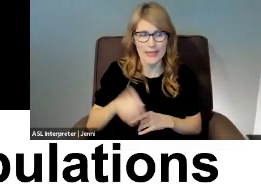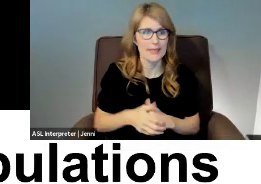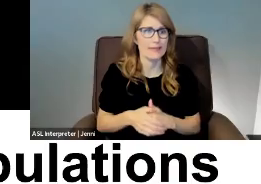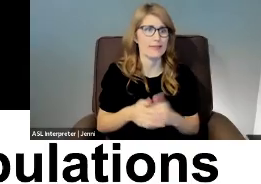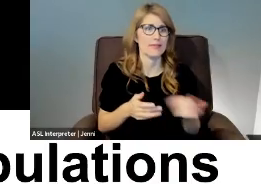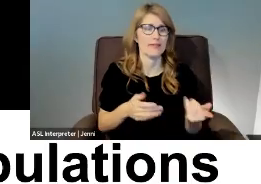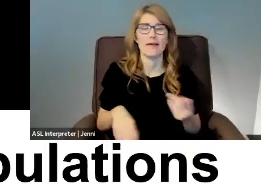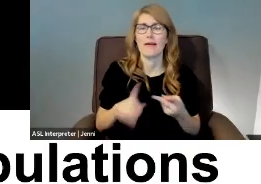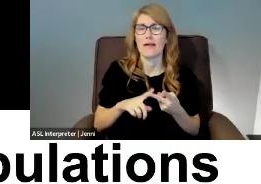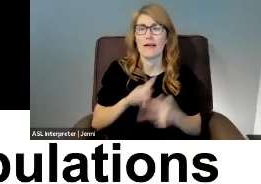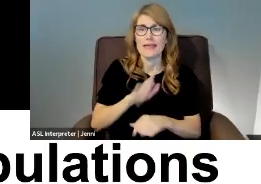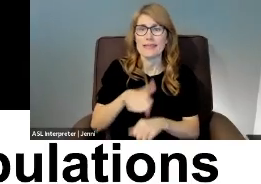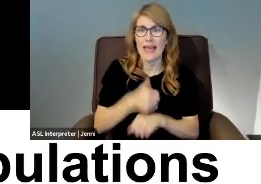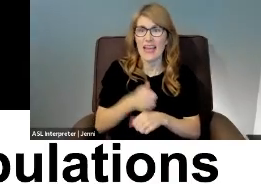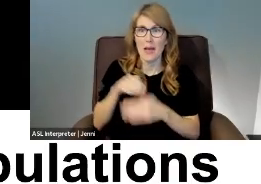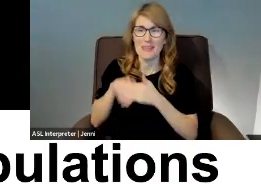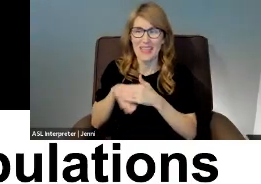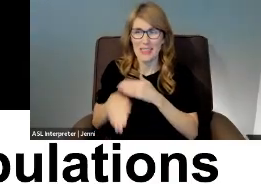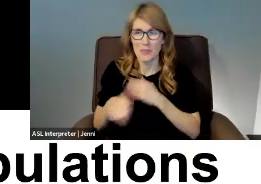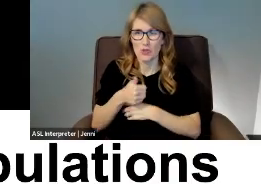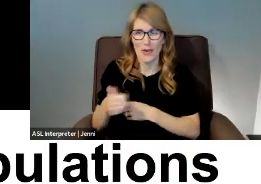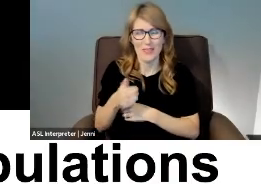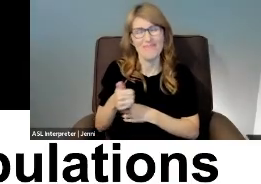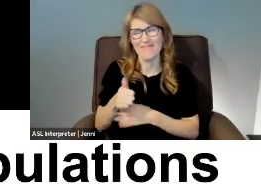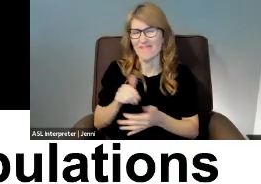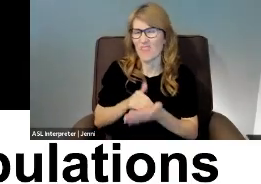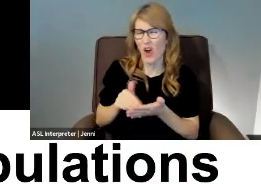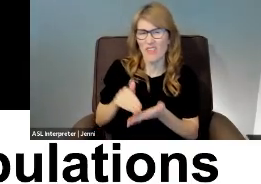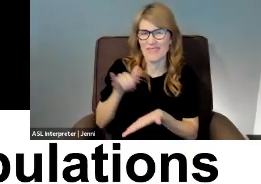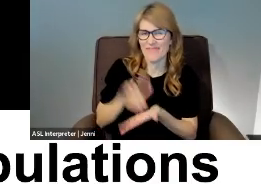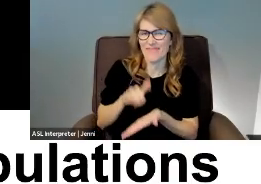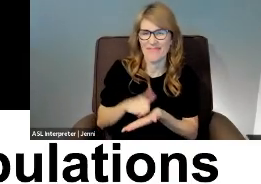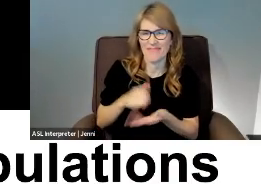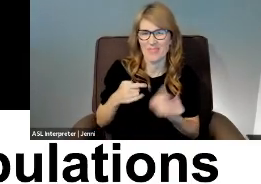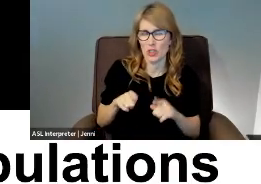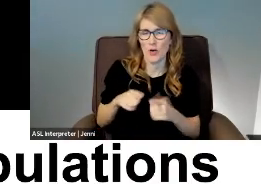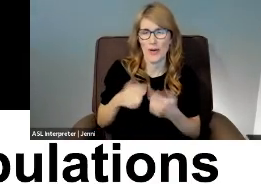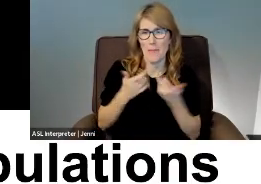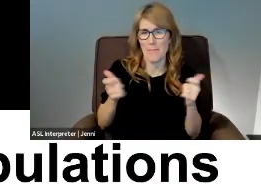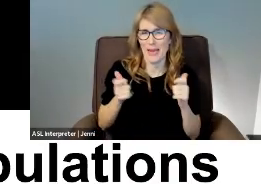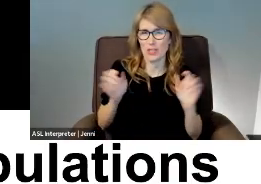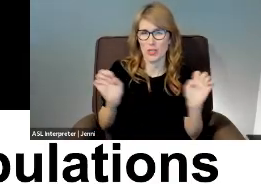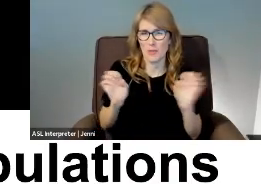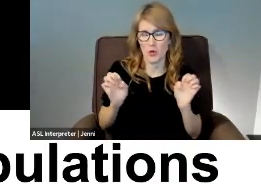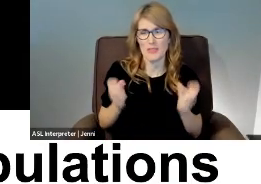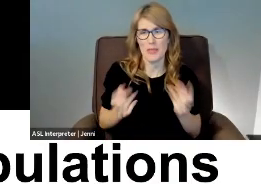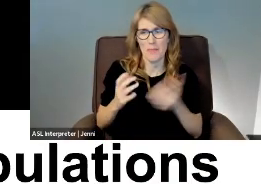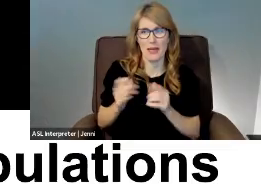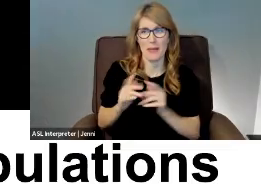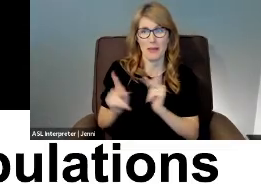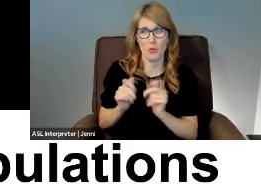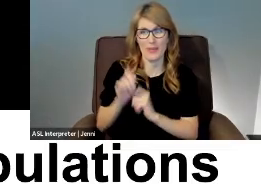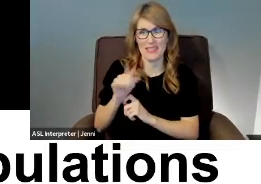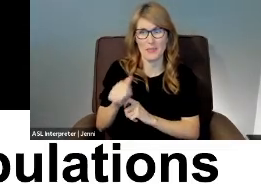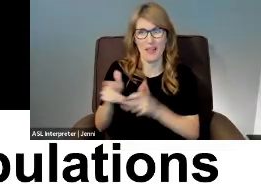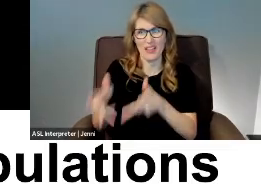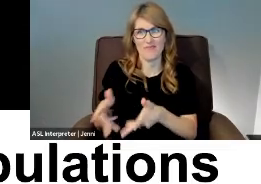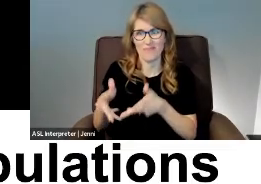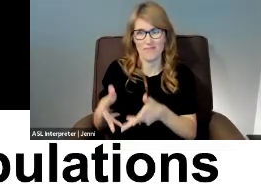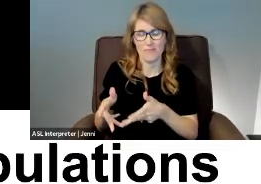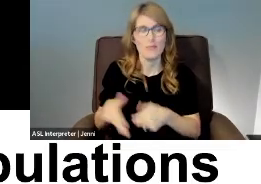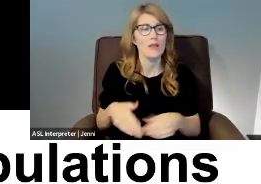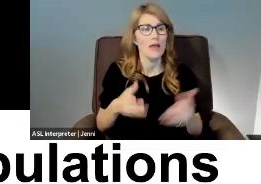accessible transportation is frequently impossible during major emergencies, leaving many stranded. And then resilience